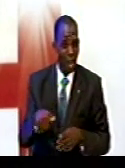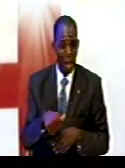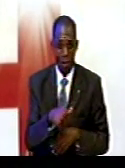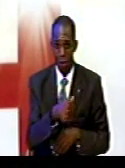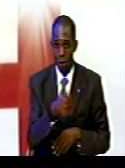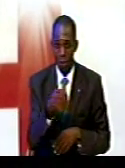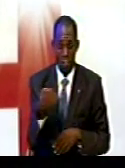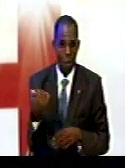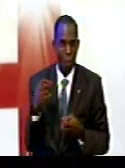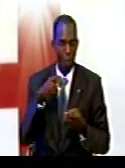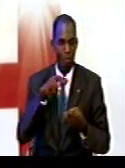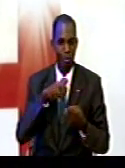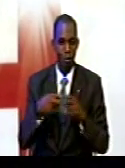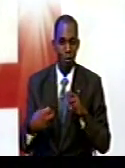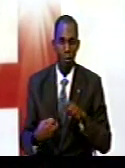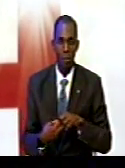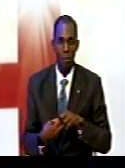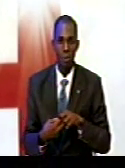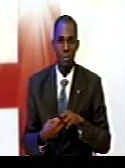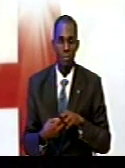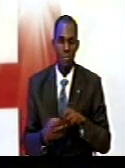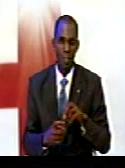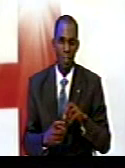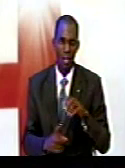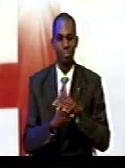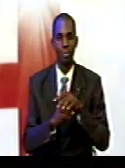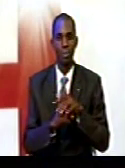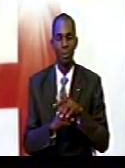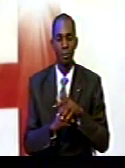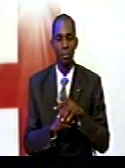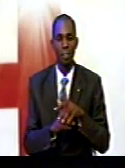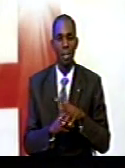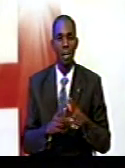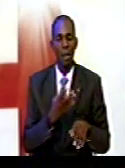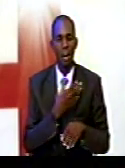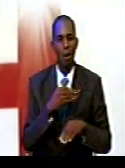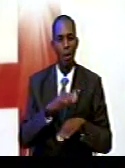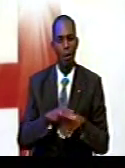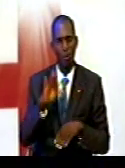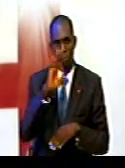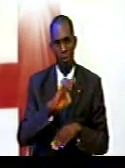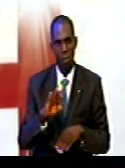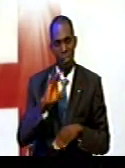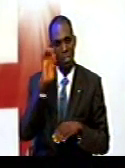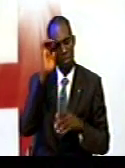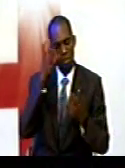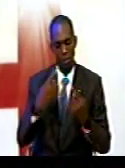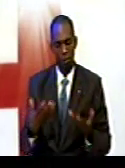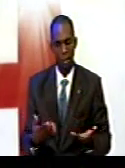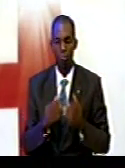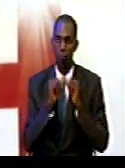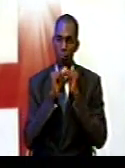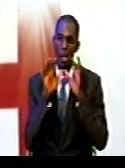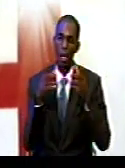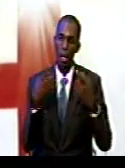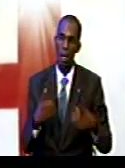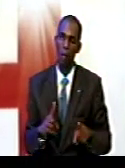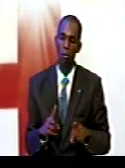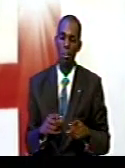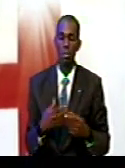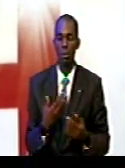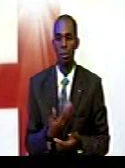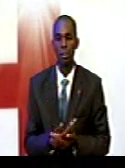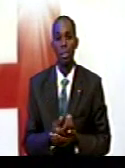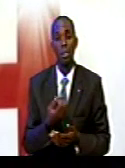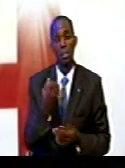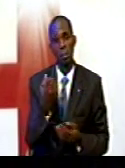to see that another problem entered in my left toe. It was just swelling. On